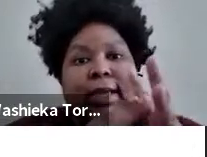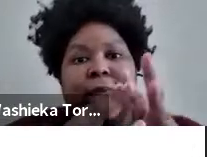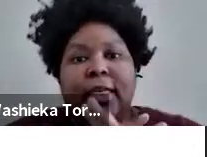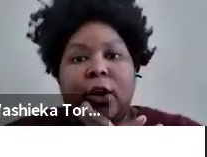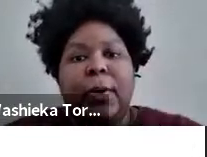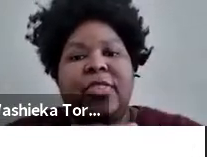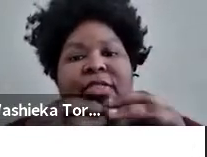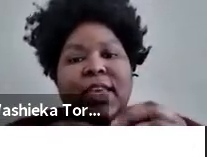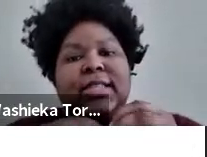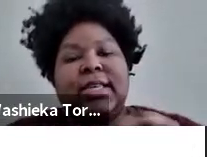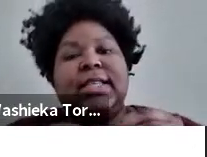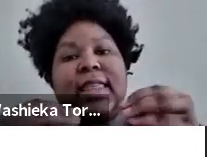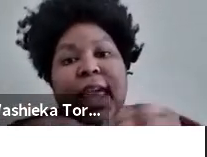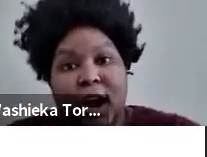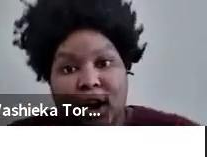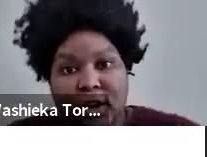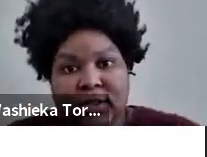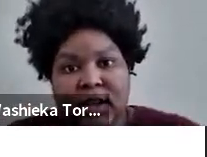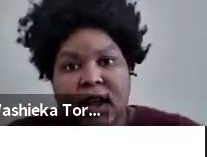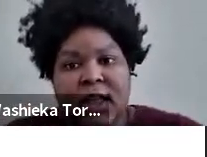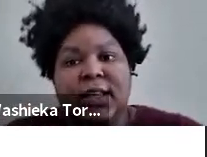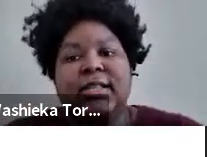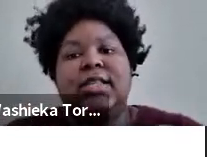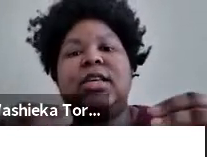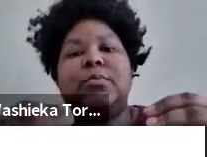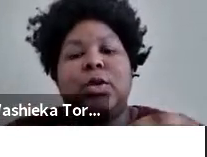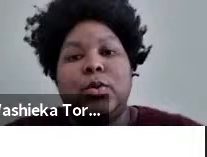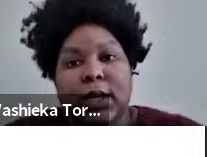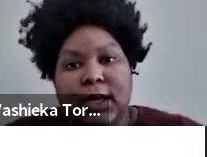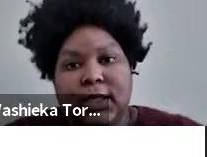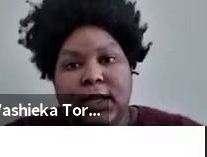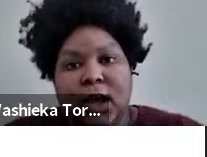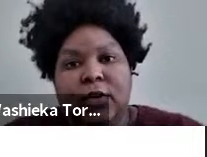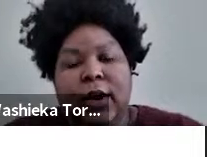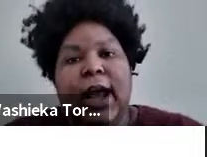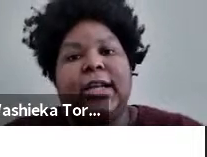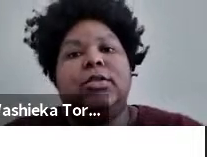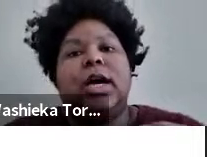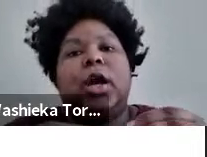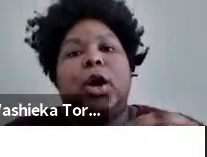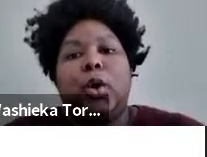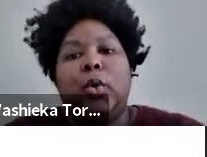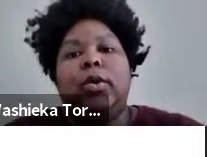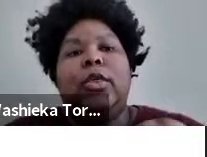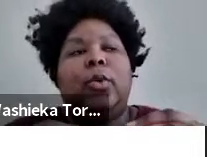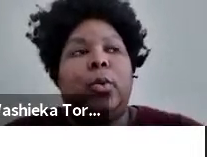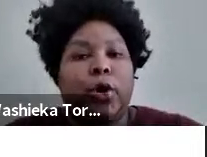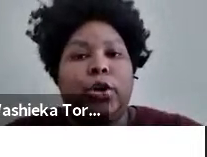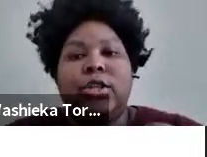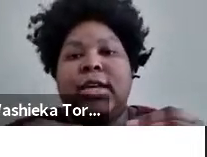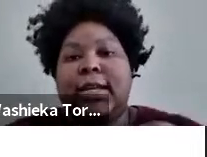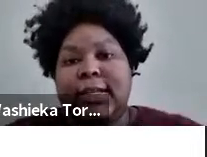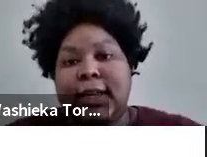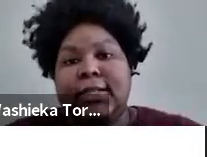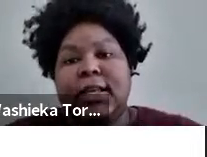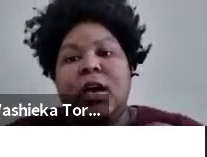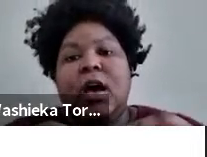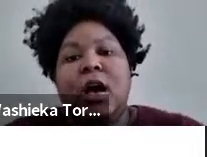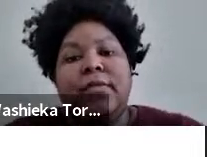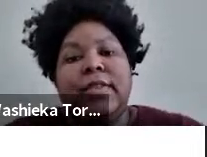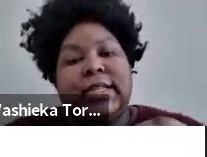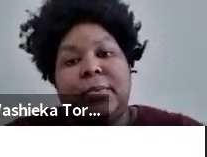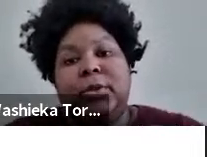putting it together, but this is theirs. This is the community's, right? I do not own the words or the